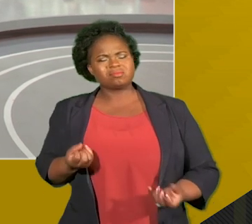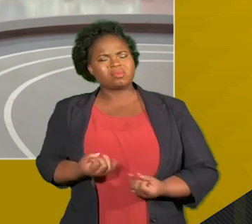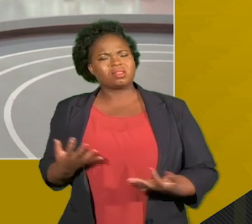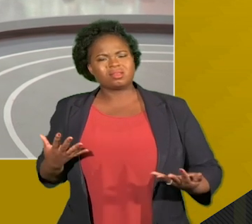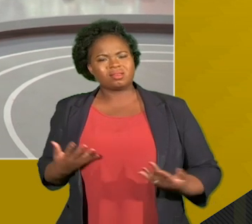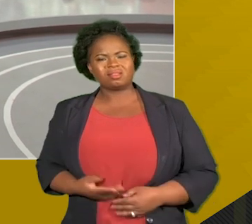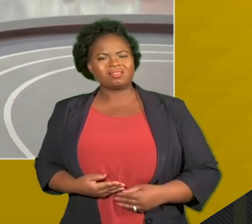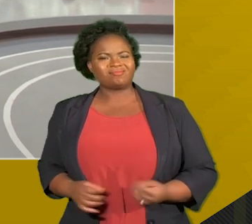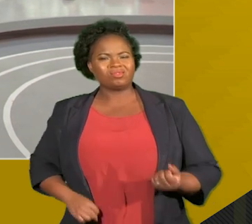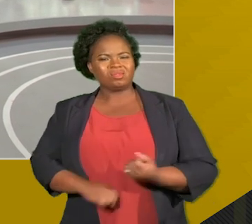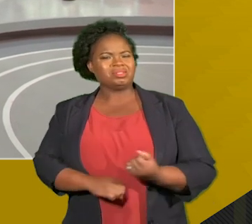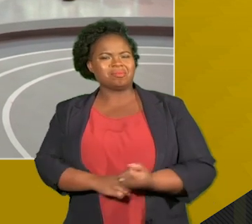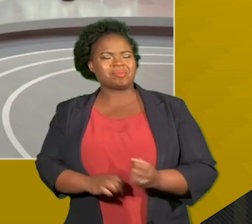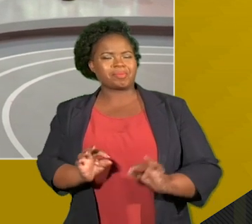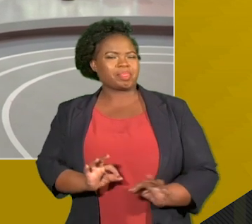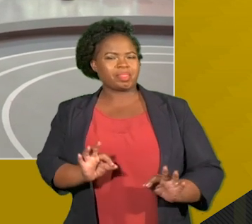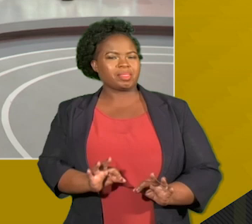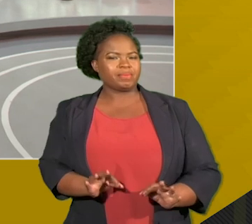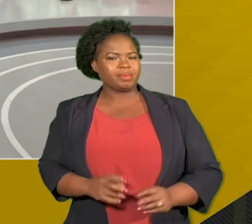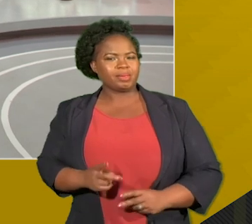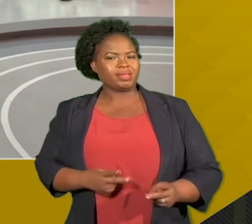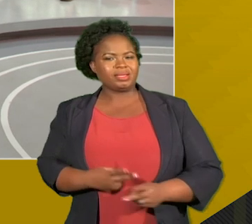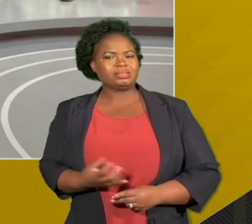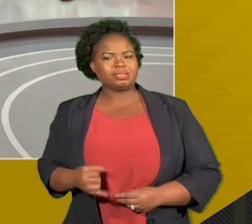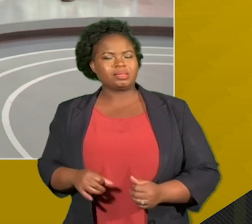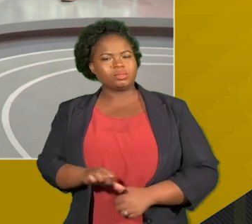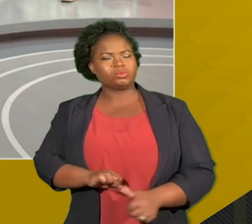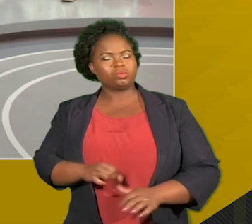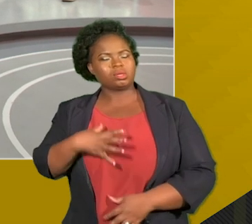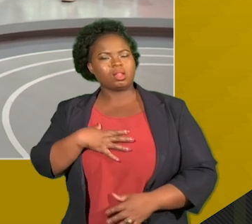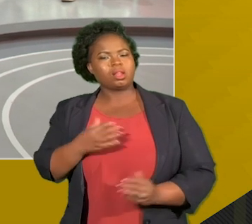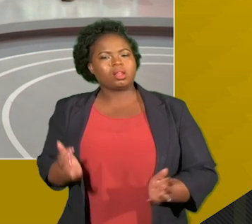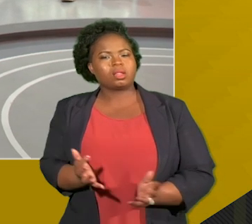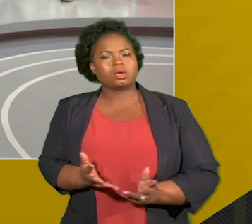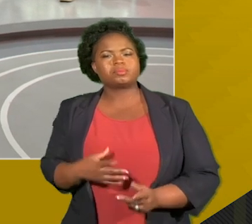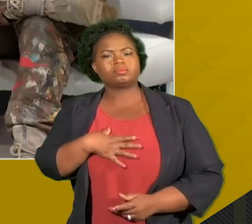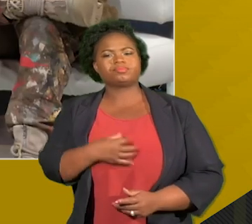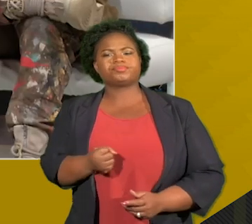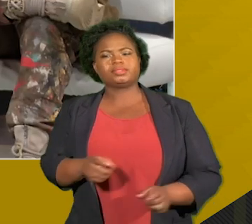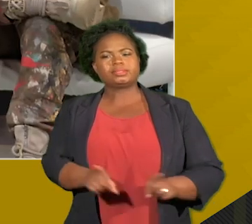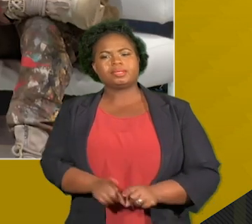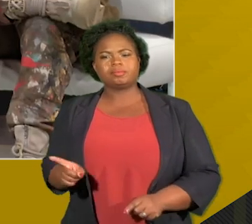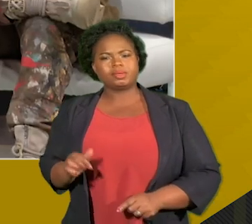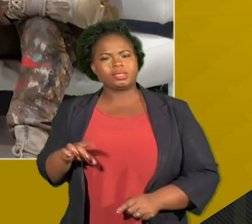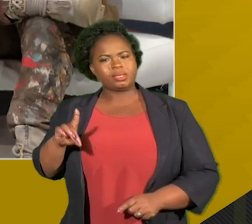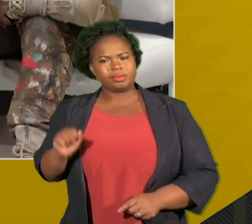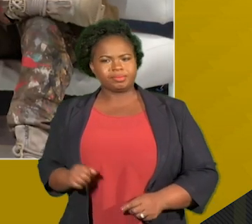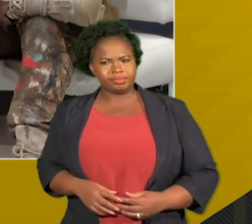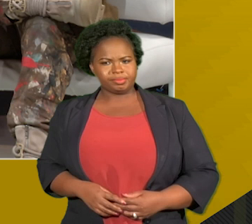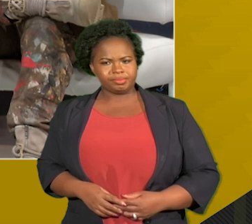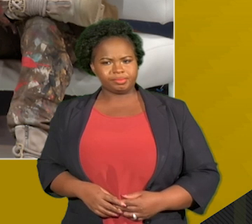and too much of the art world doesn't perhaps still have the social courage to do what someone like Ayanda has done.